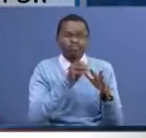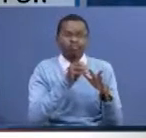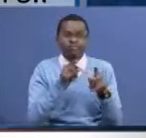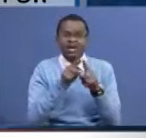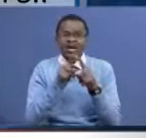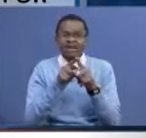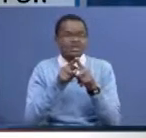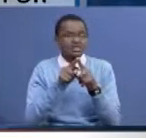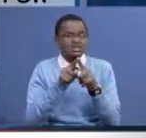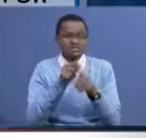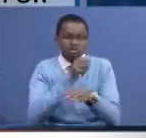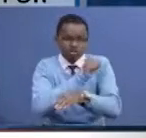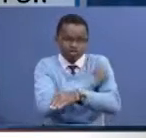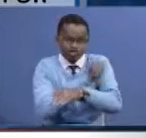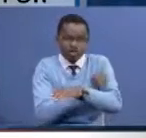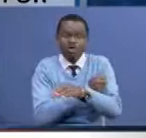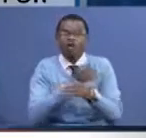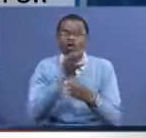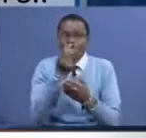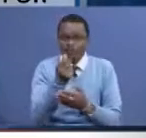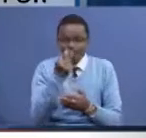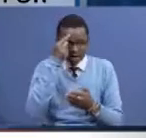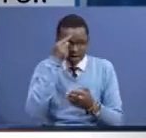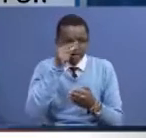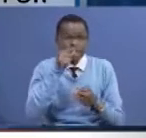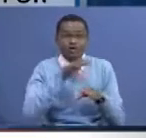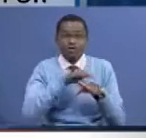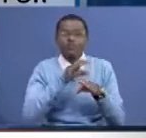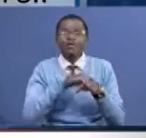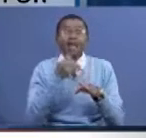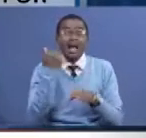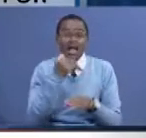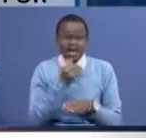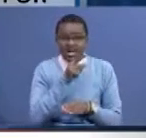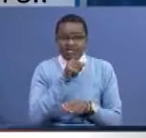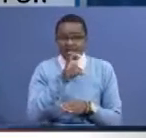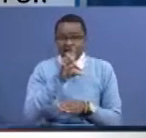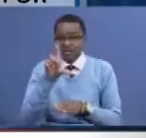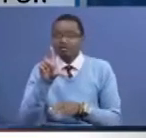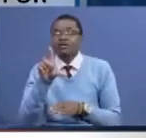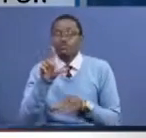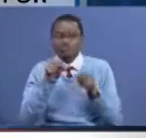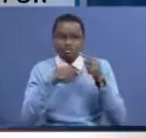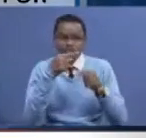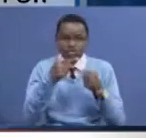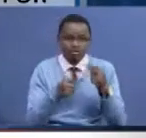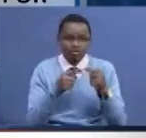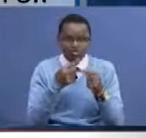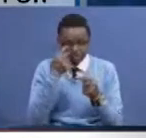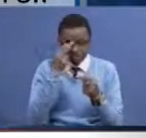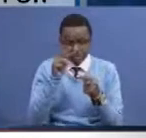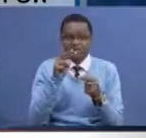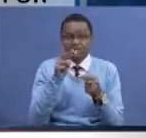as authentic with or without any financial gain commits an offense. The bill comes as various cybercrimes continue to be witnessed